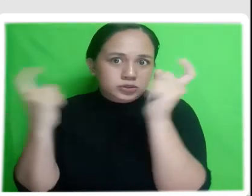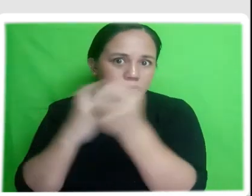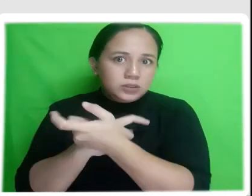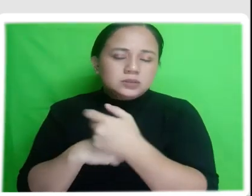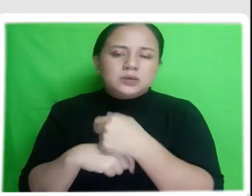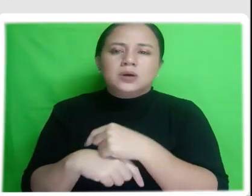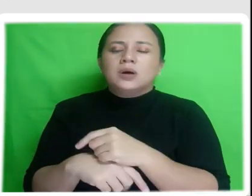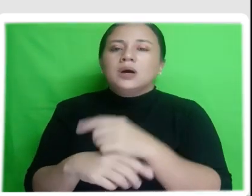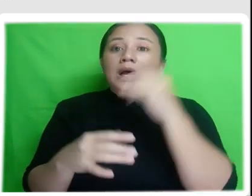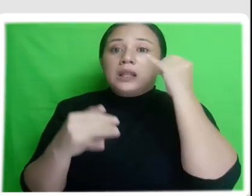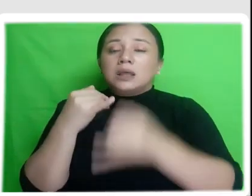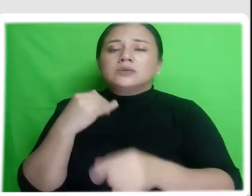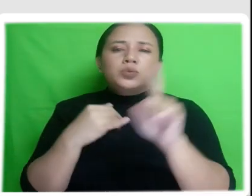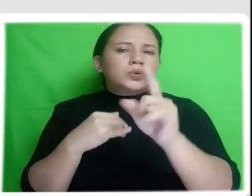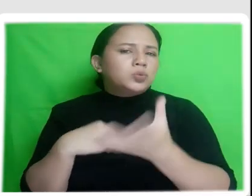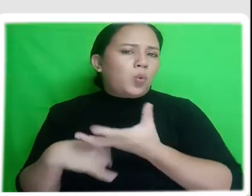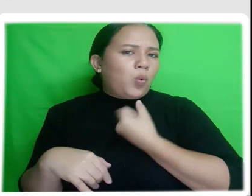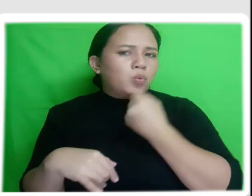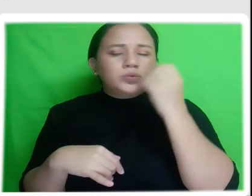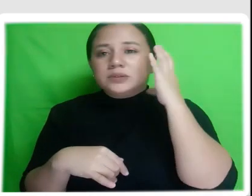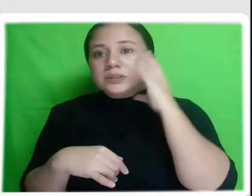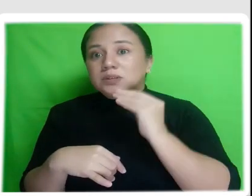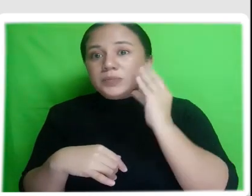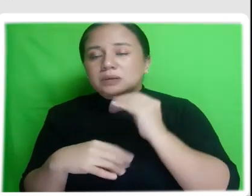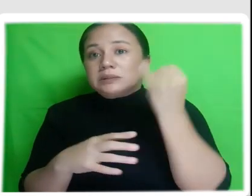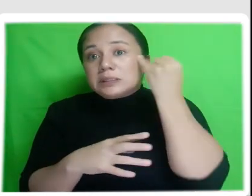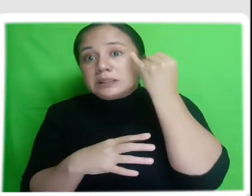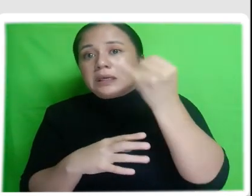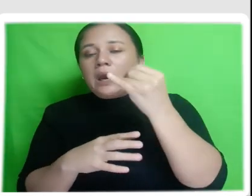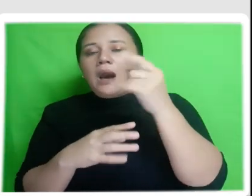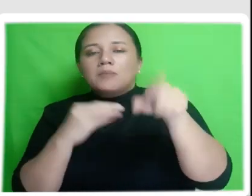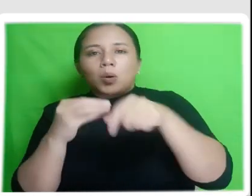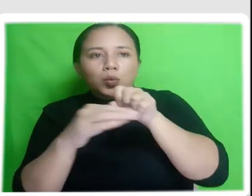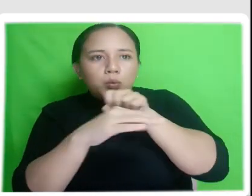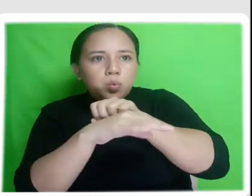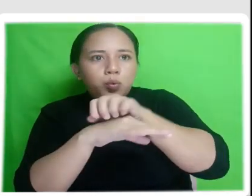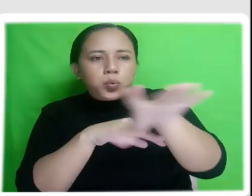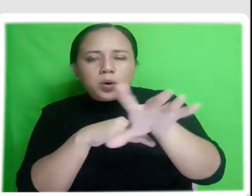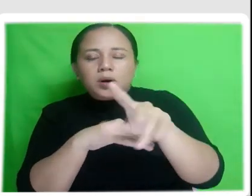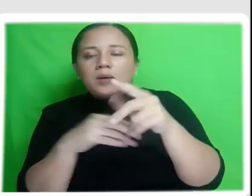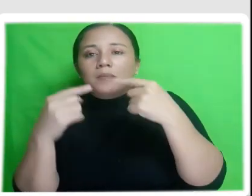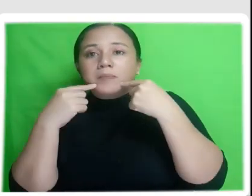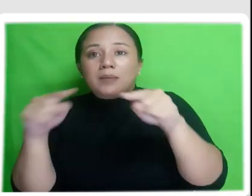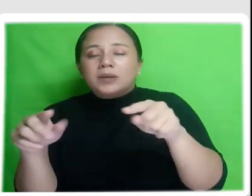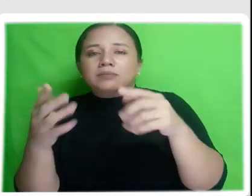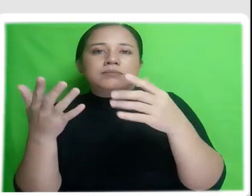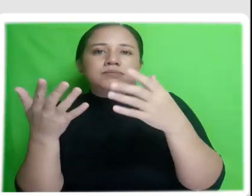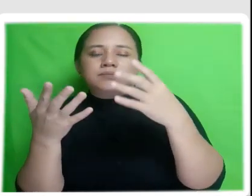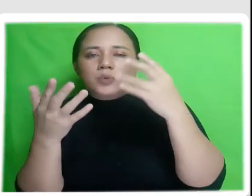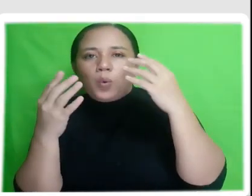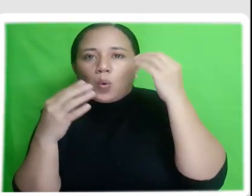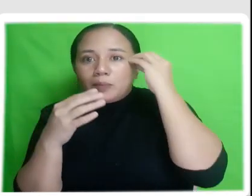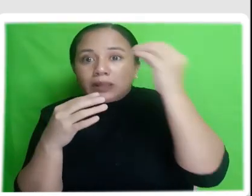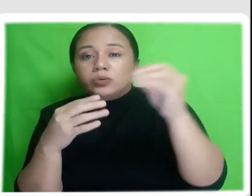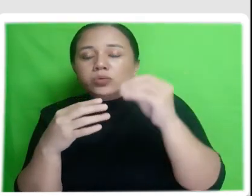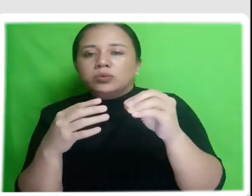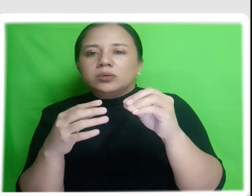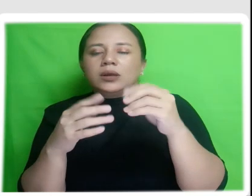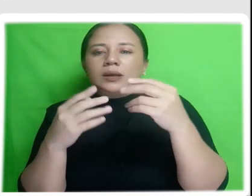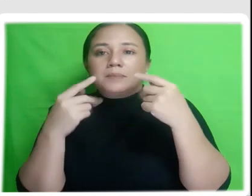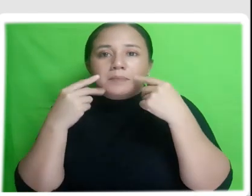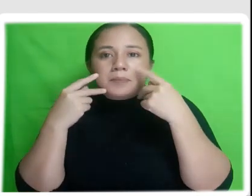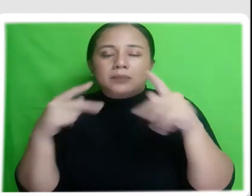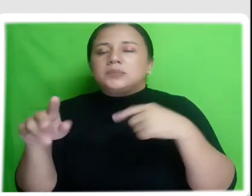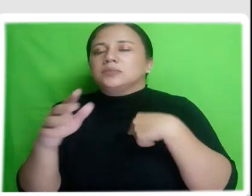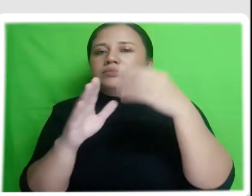own experiences and ideas about influencing public opinion and public policy that you want to